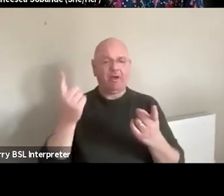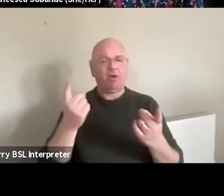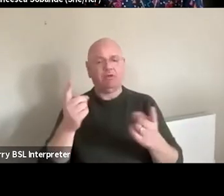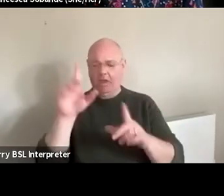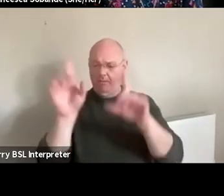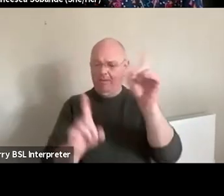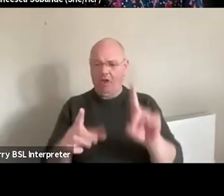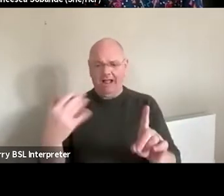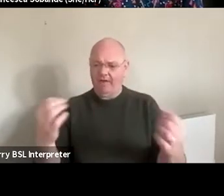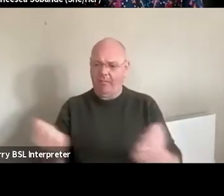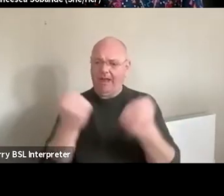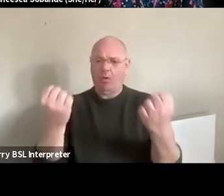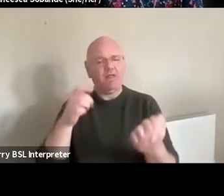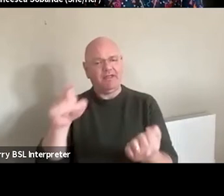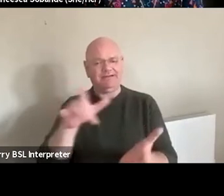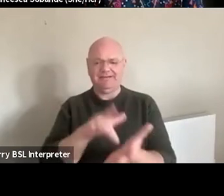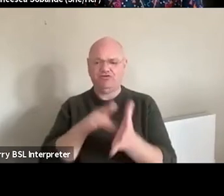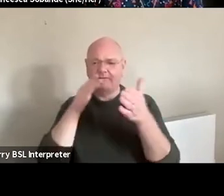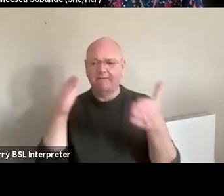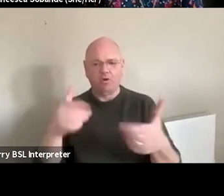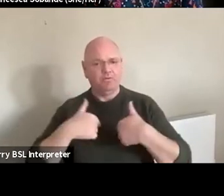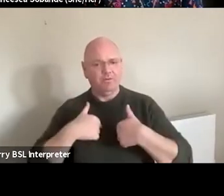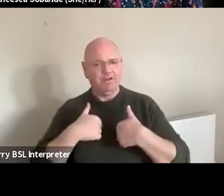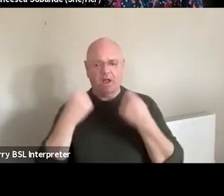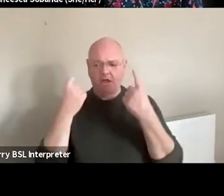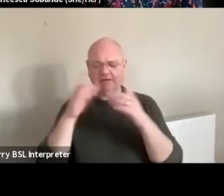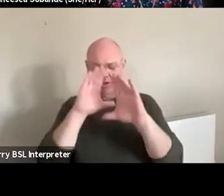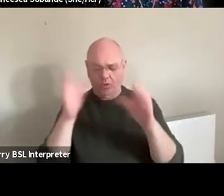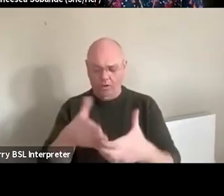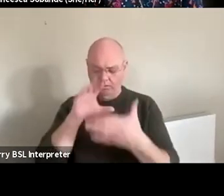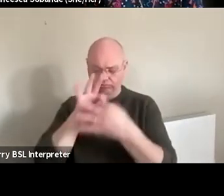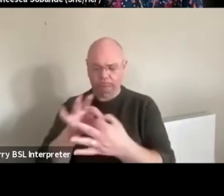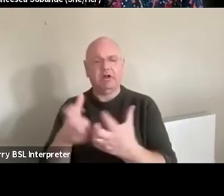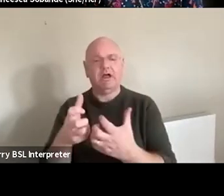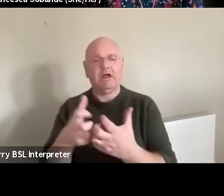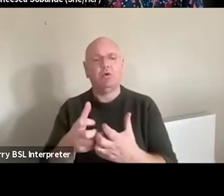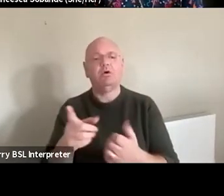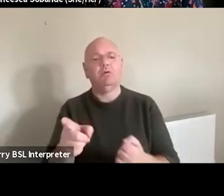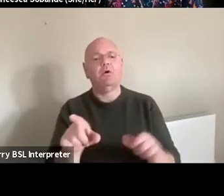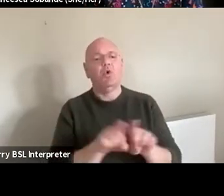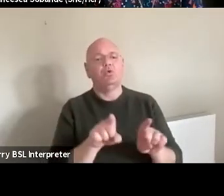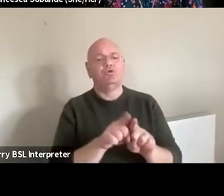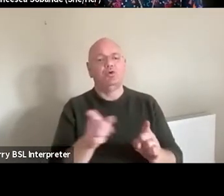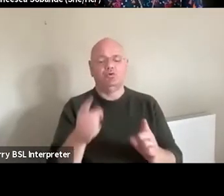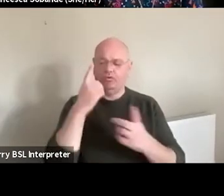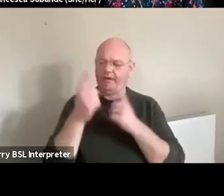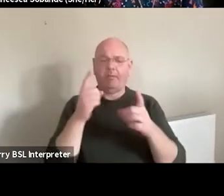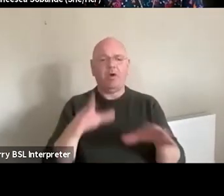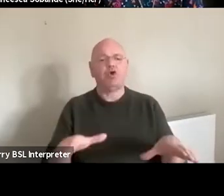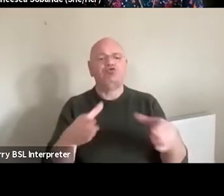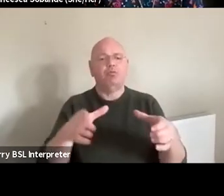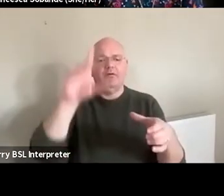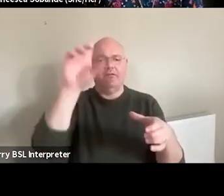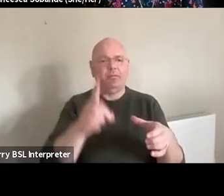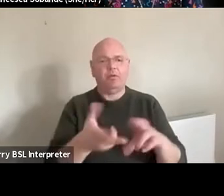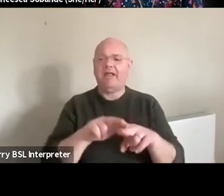I understand my engagements with the world. And then I think about with knowing that a populace of people, subjugated people,